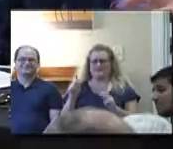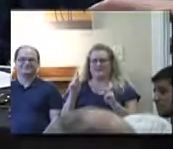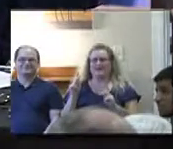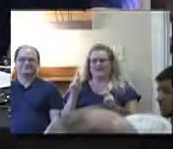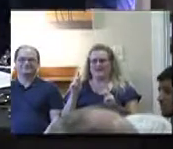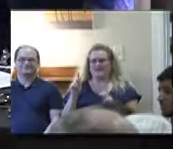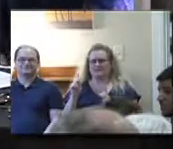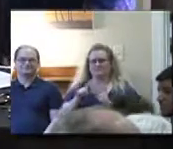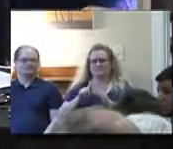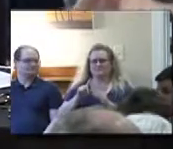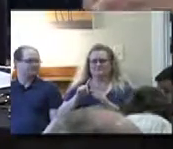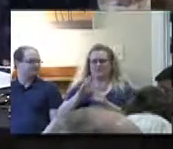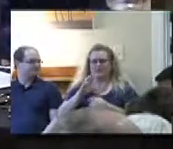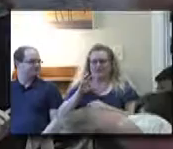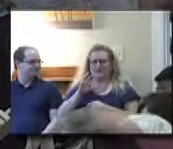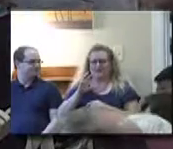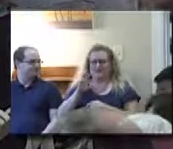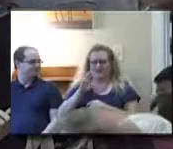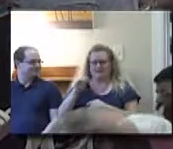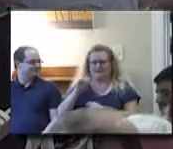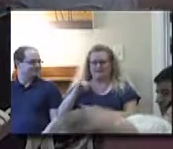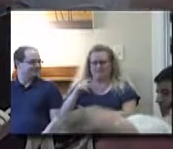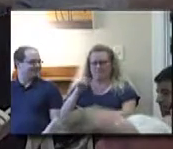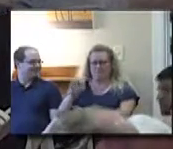And tip-off starts in about, no, I'm sorry.